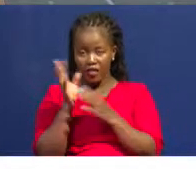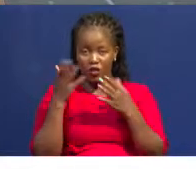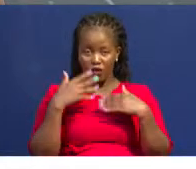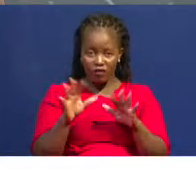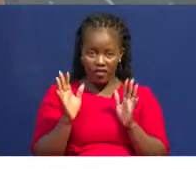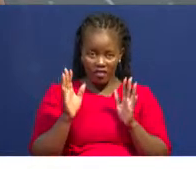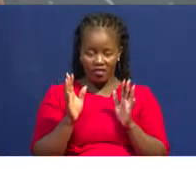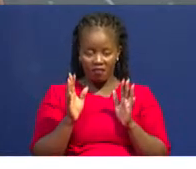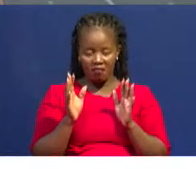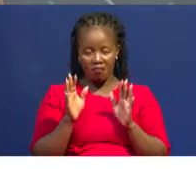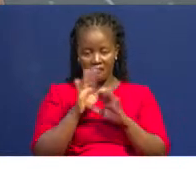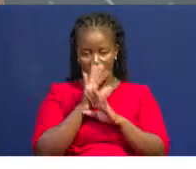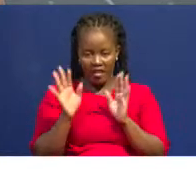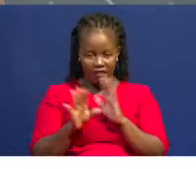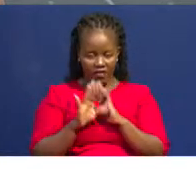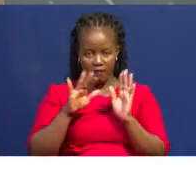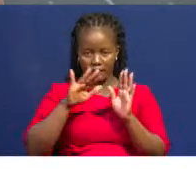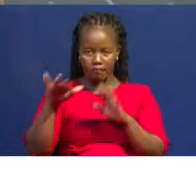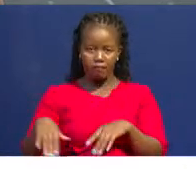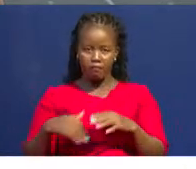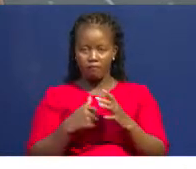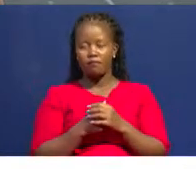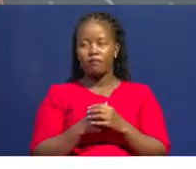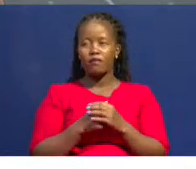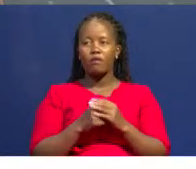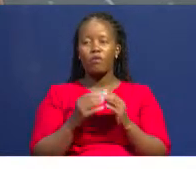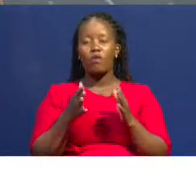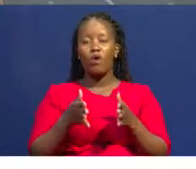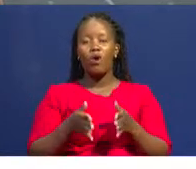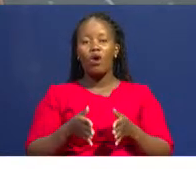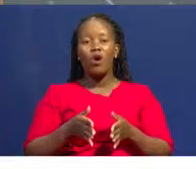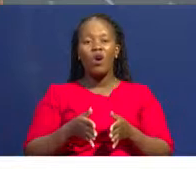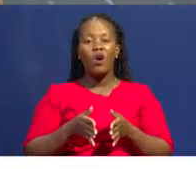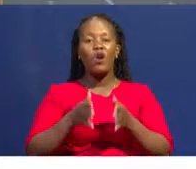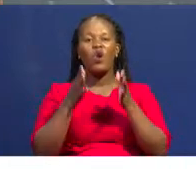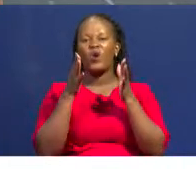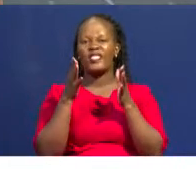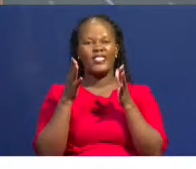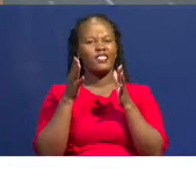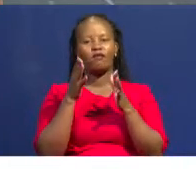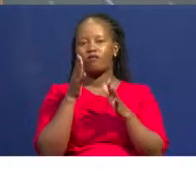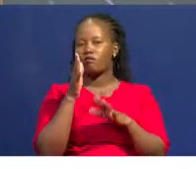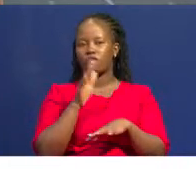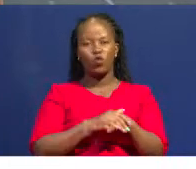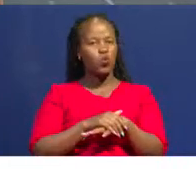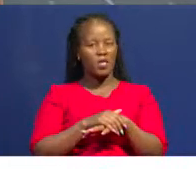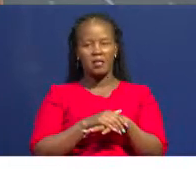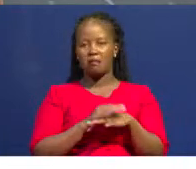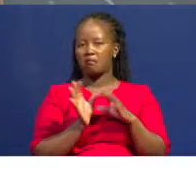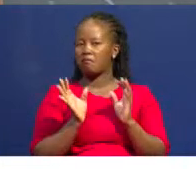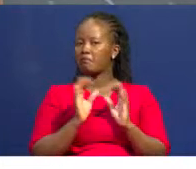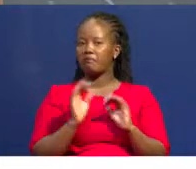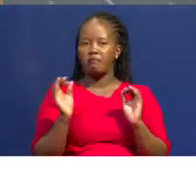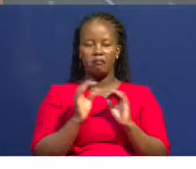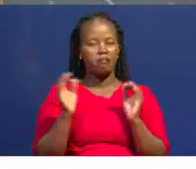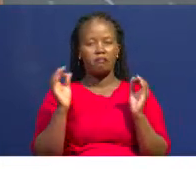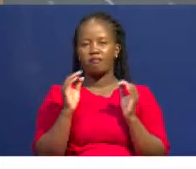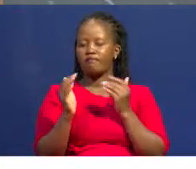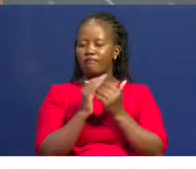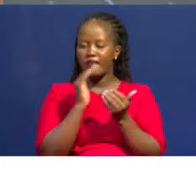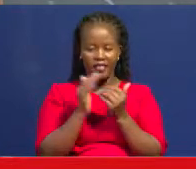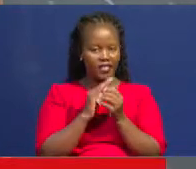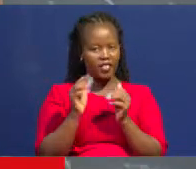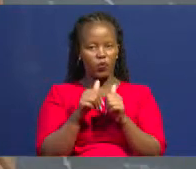own. The roads itself is not good. It's not well maintained by the